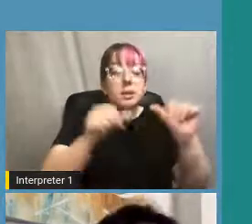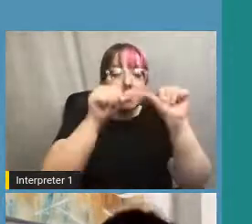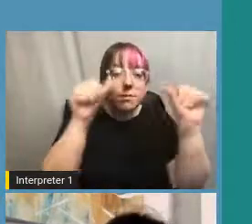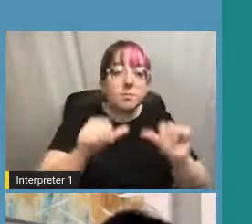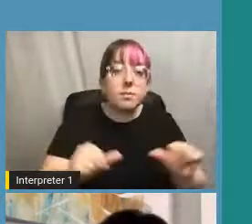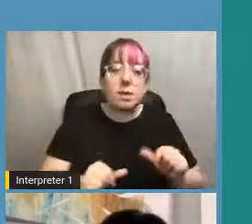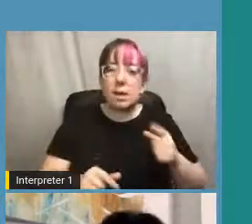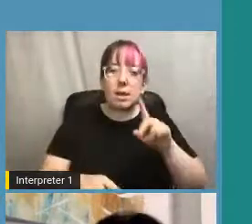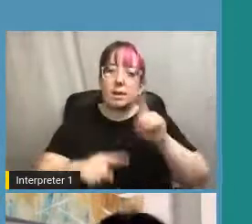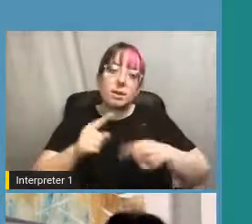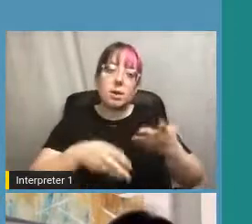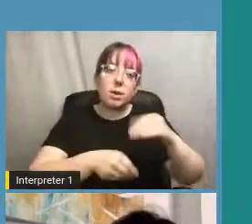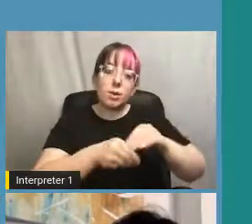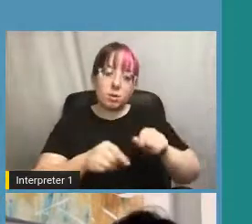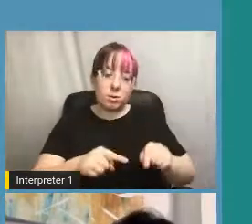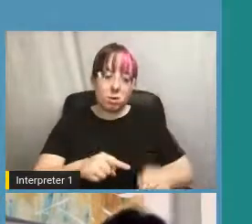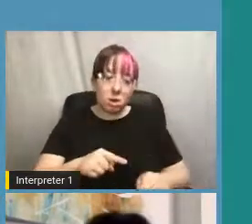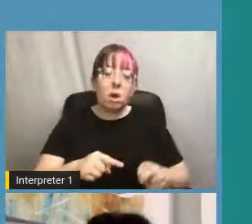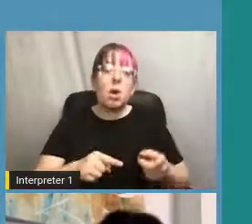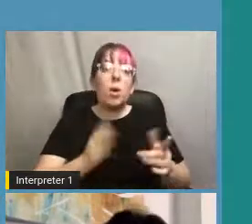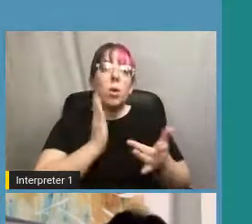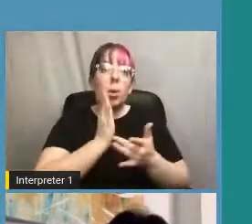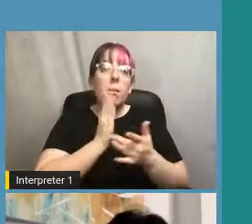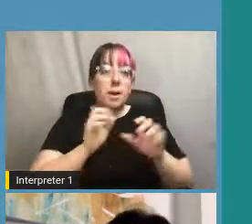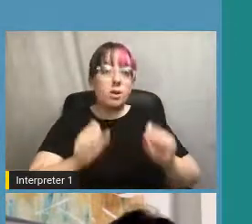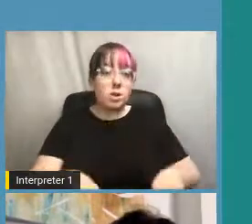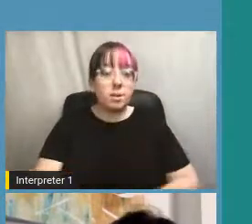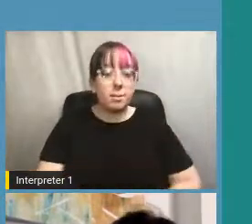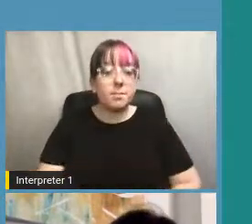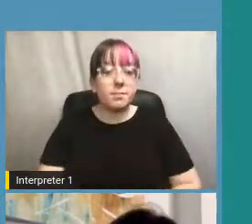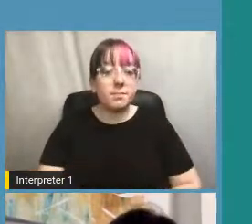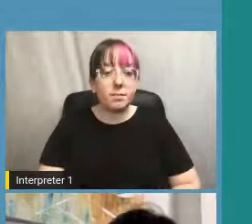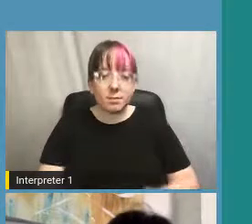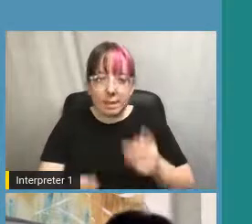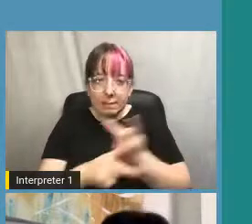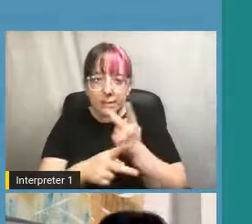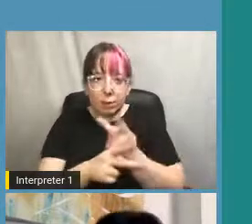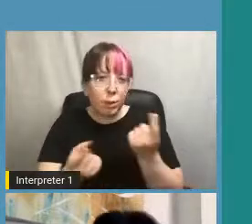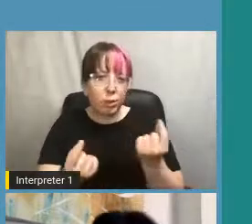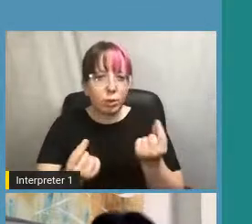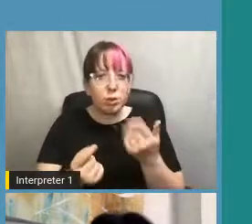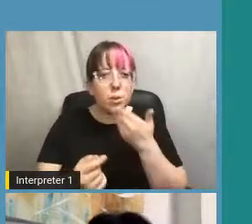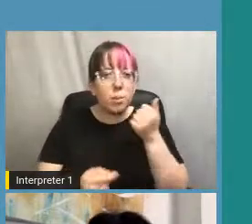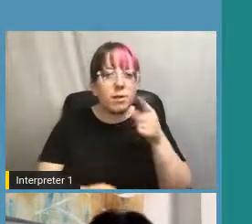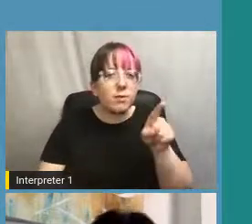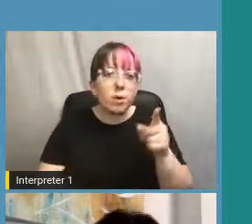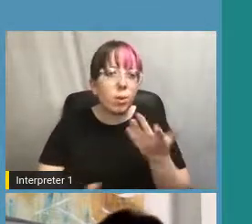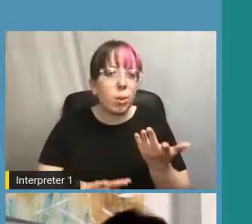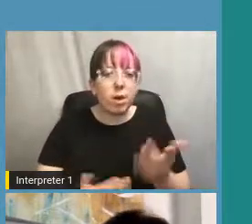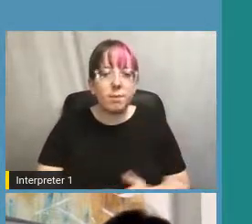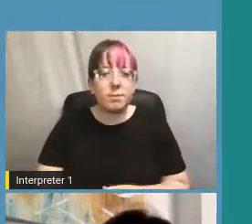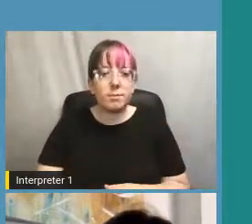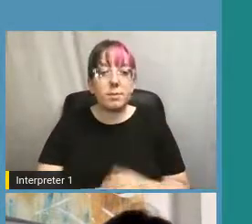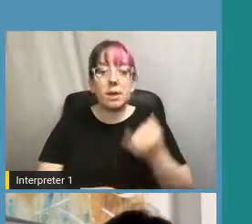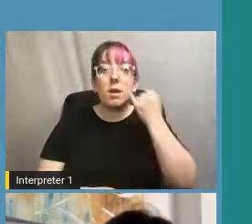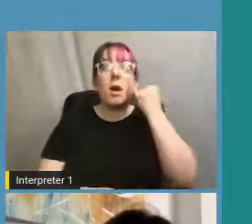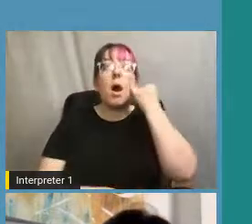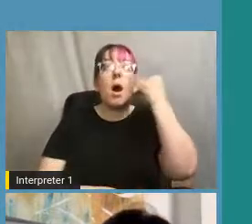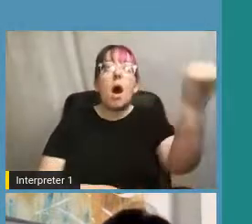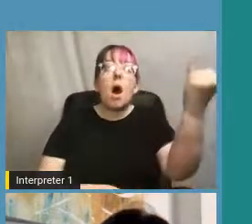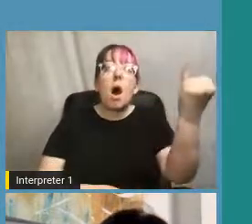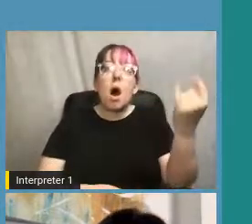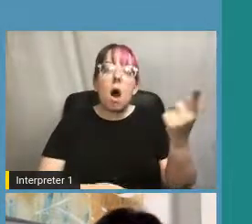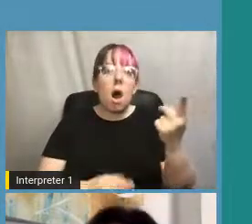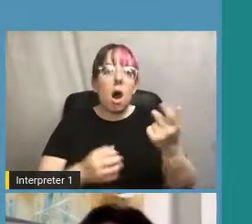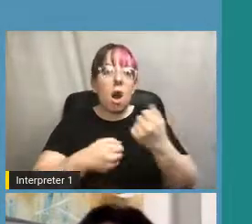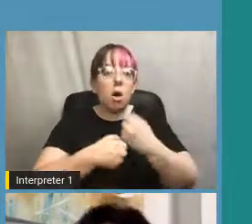but you can use them on a web page. It's more about figuring out what to do. However, if you had the idea of making a web